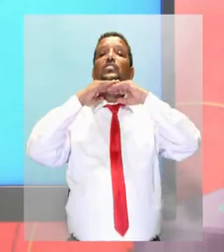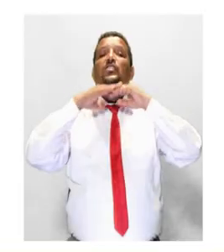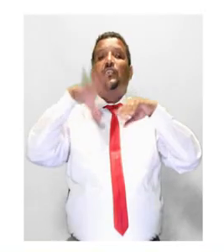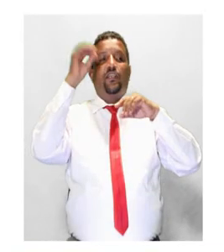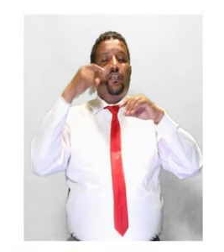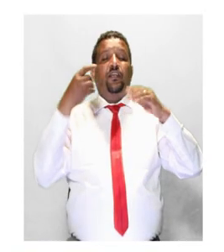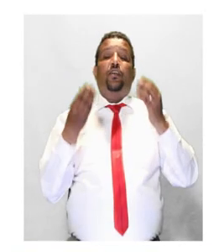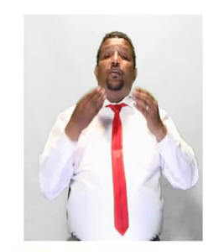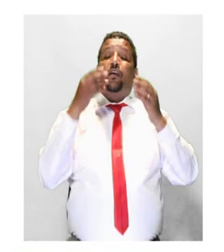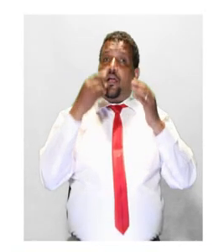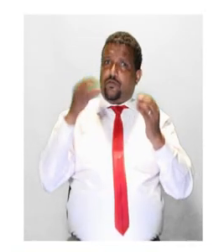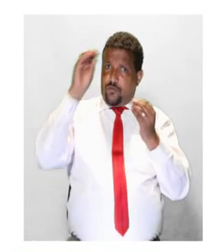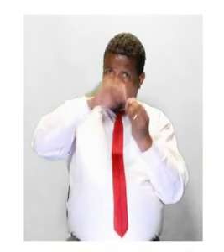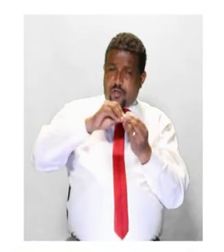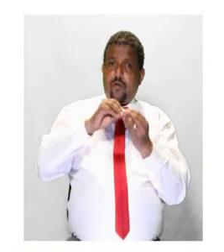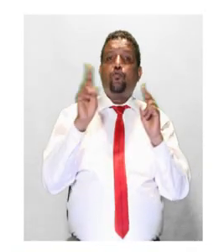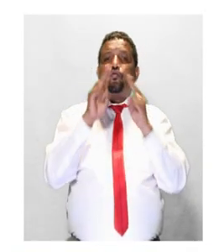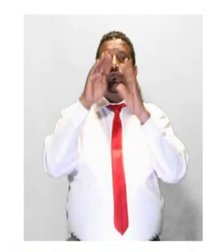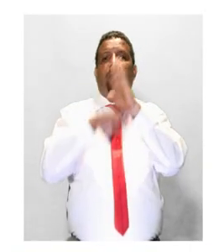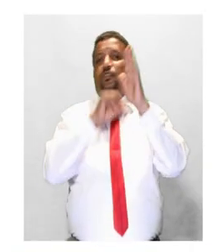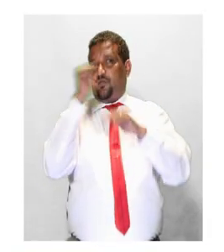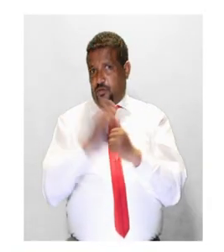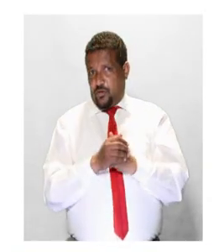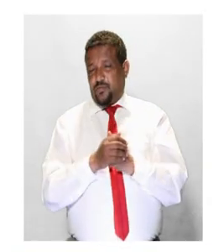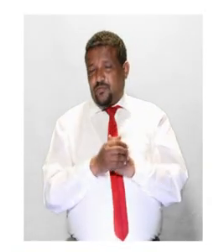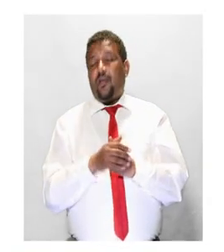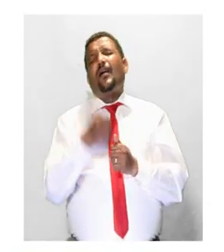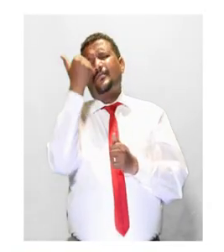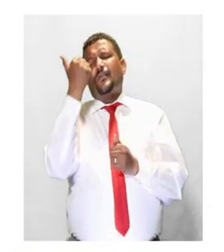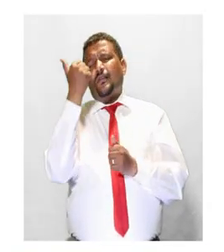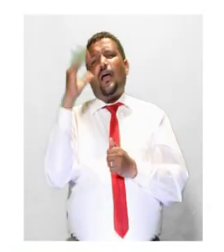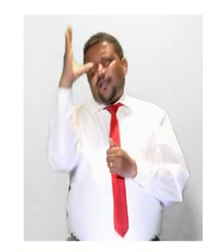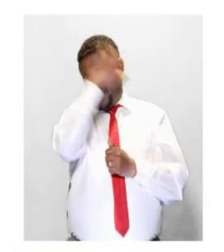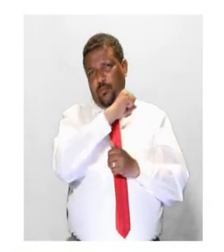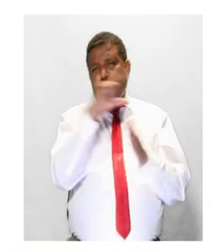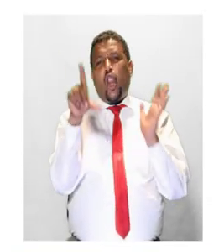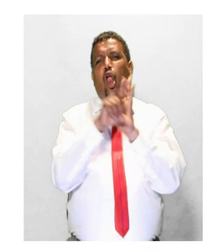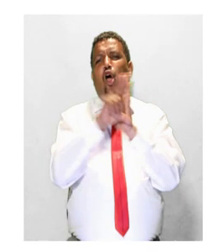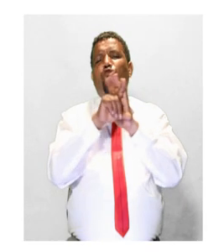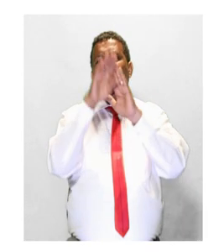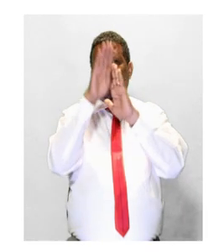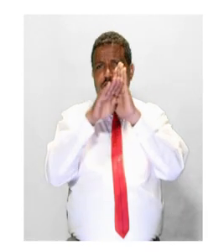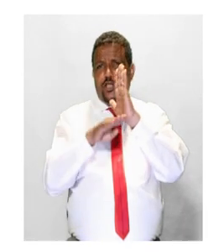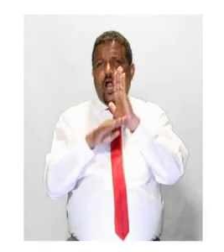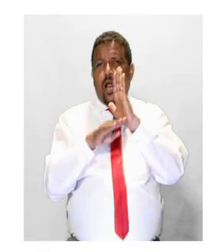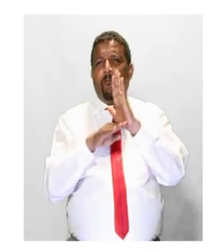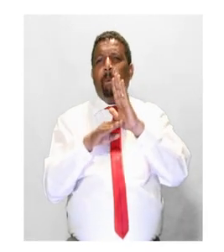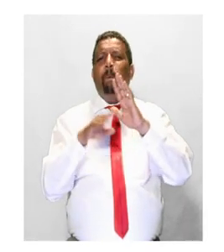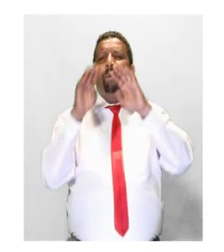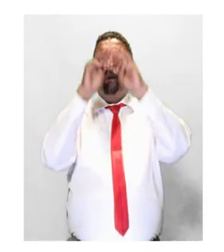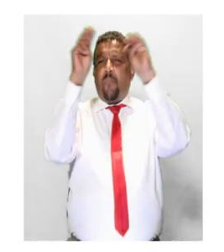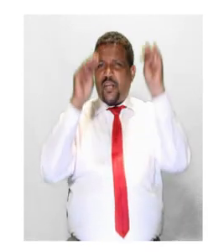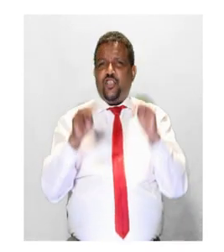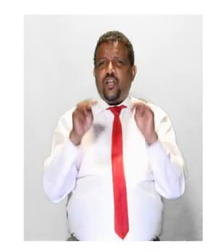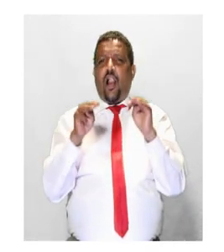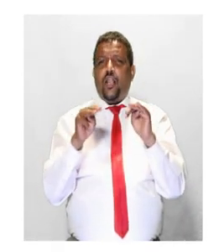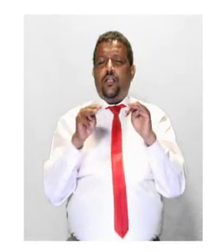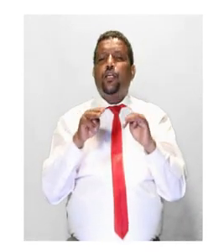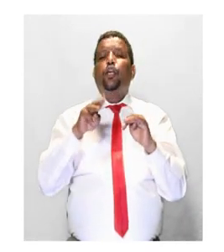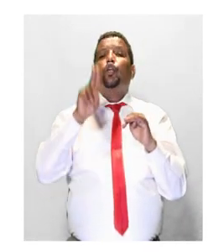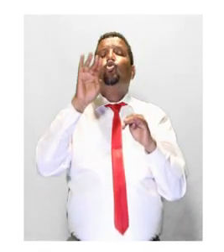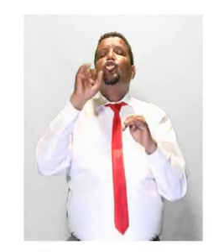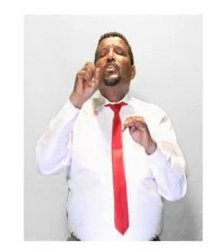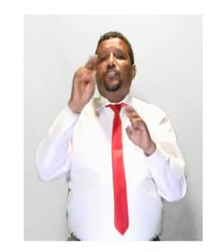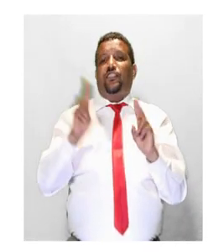from additional consumption will not decline. The other assumption for the law of diminishing marginal utility is